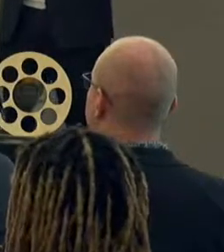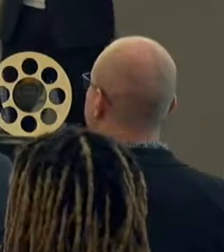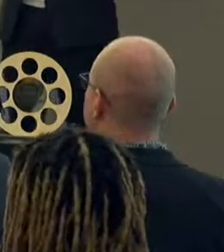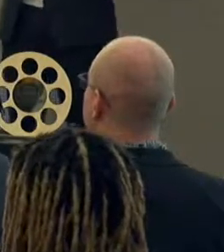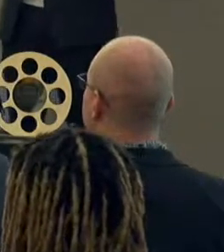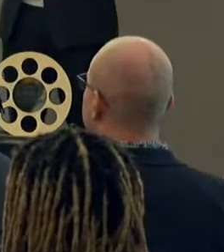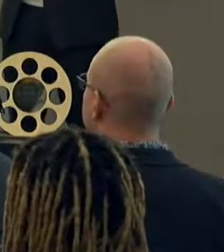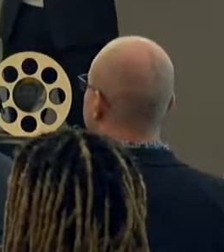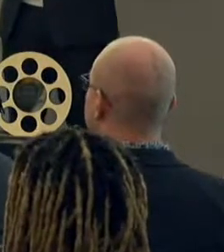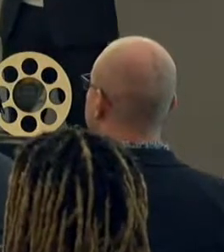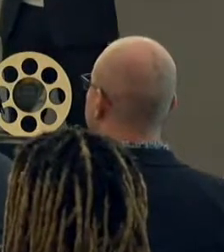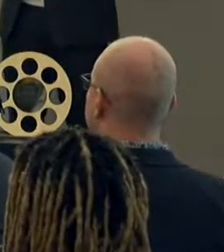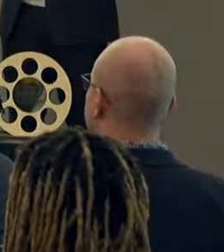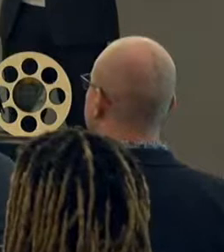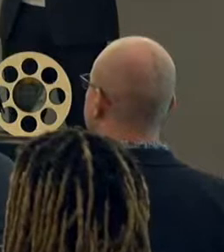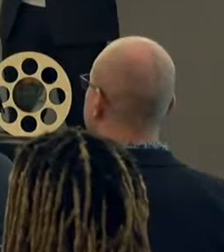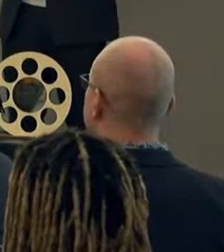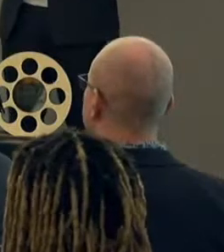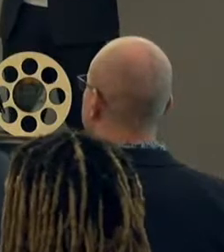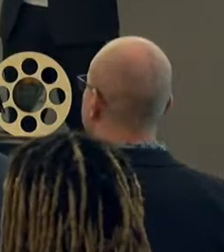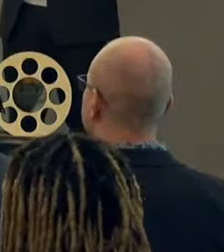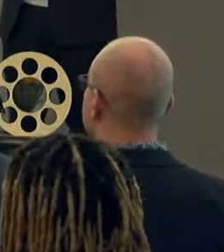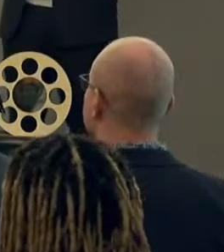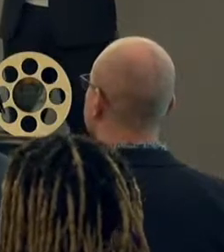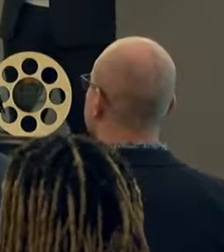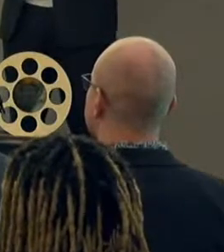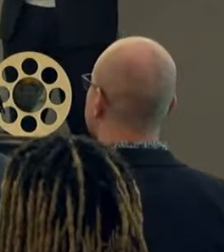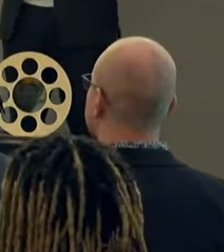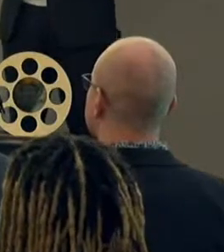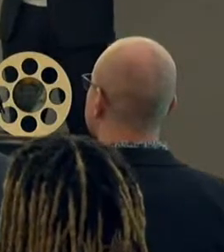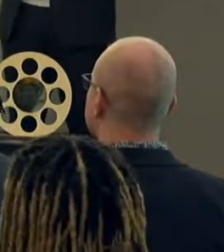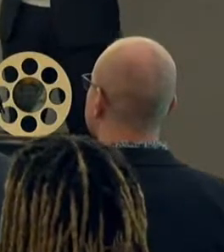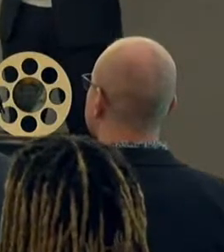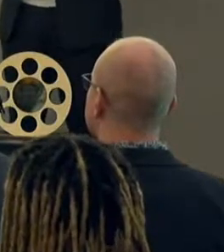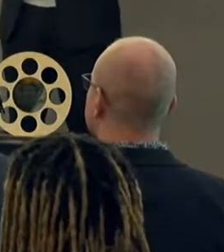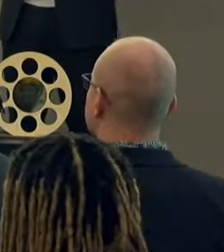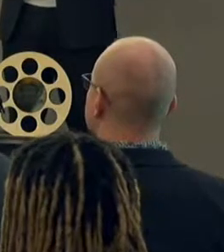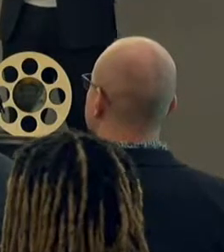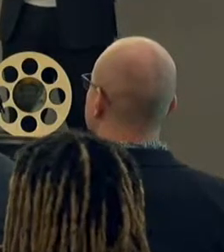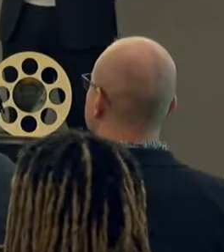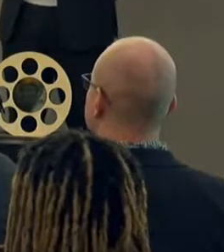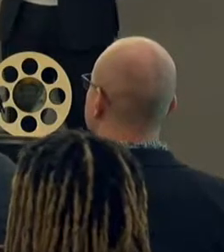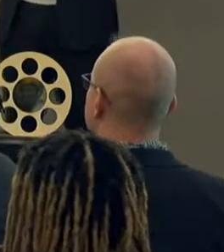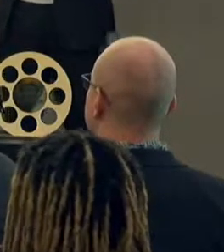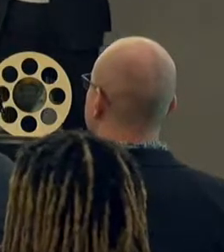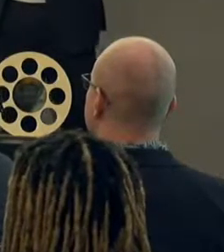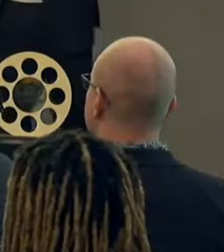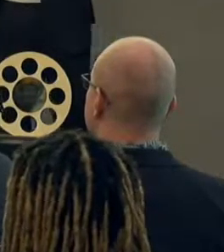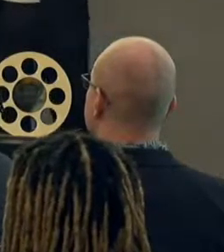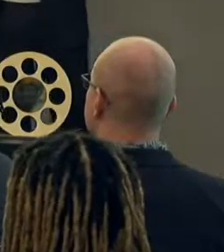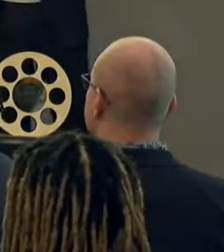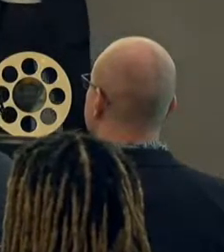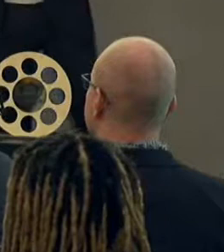touched on it a little, what are the commonalities or the differences that we can, further delve into when talking